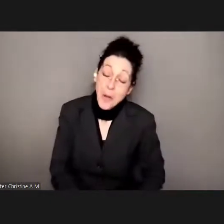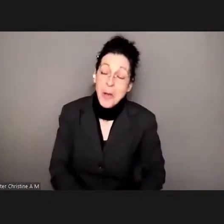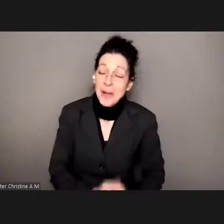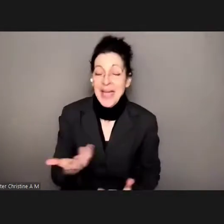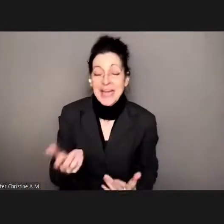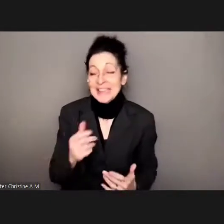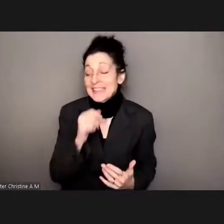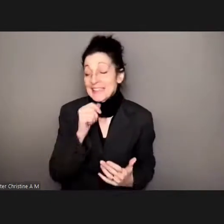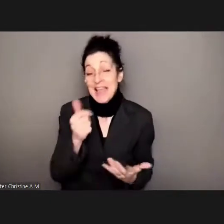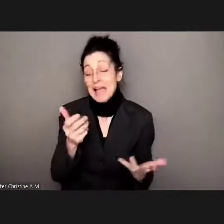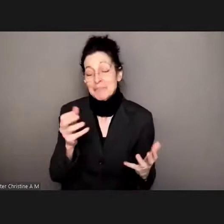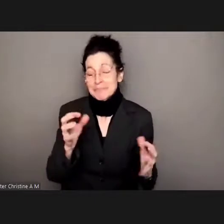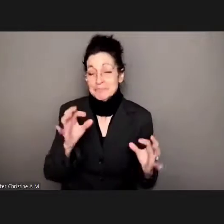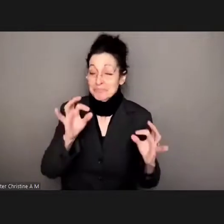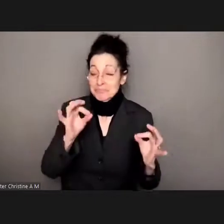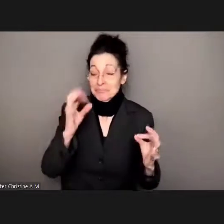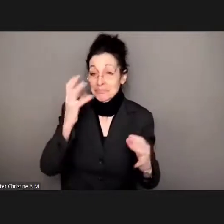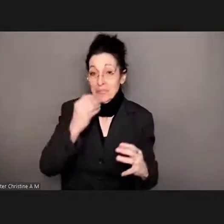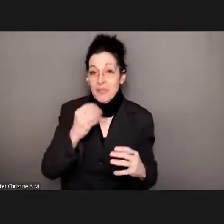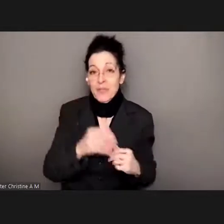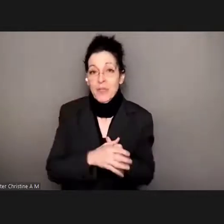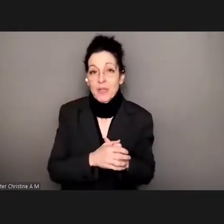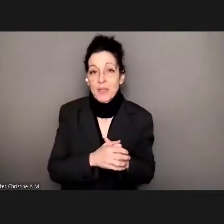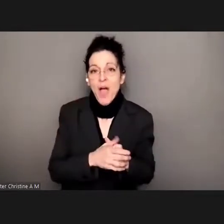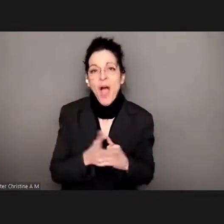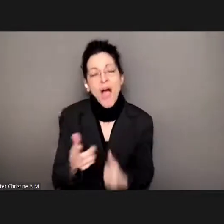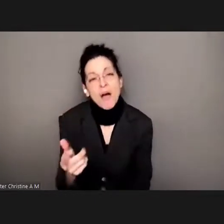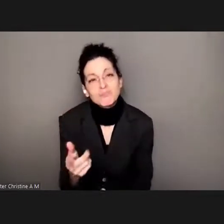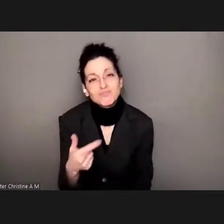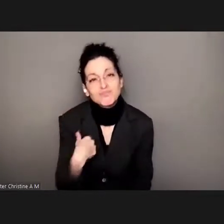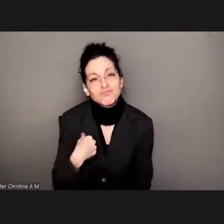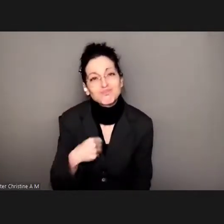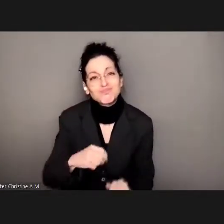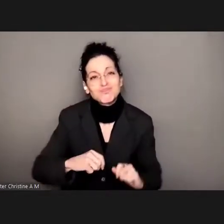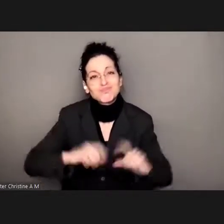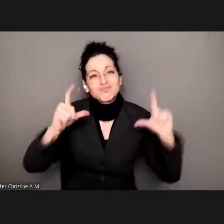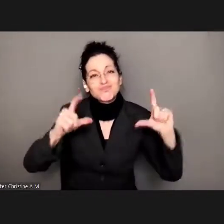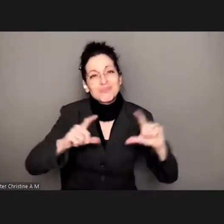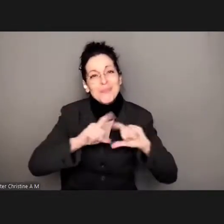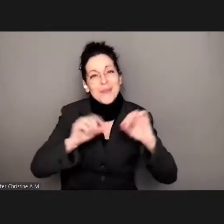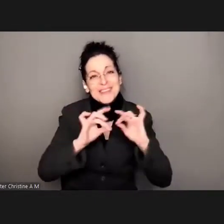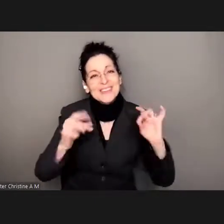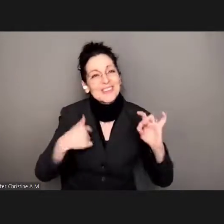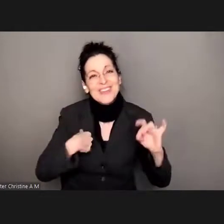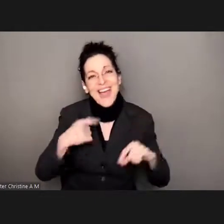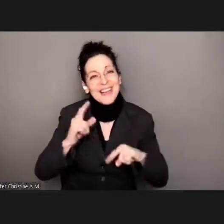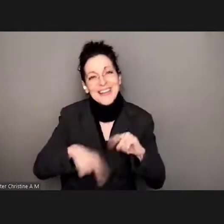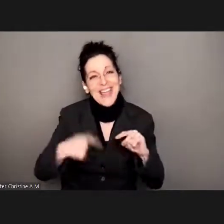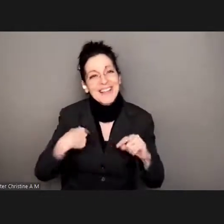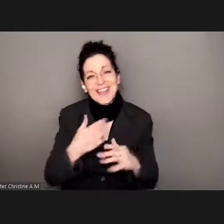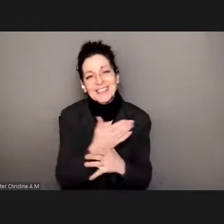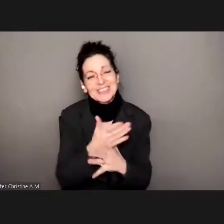a pretty lovely... Oh, host disabled participant screen sharing. So, Karen, what I'm going to do is quick email this to you.